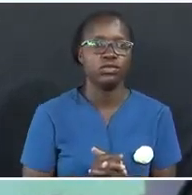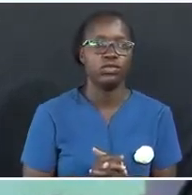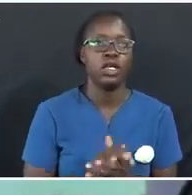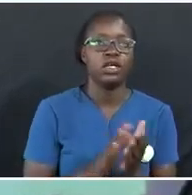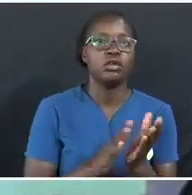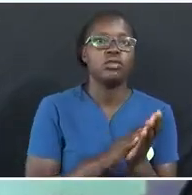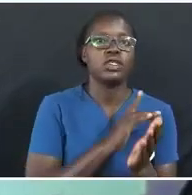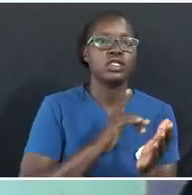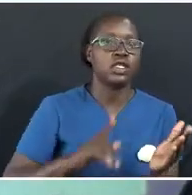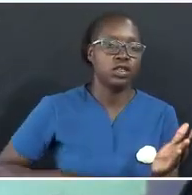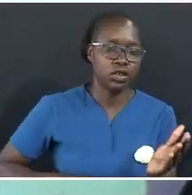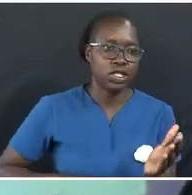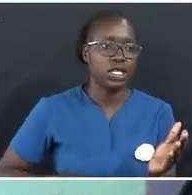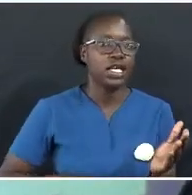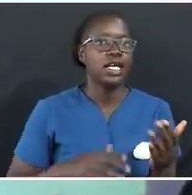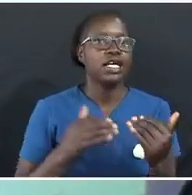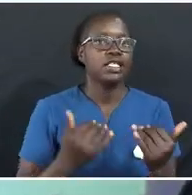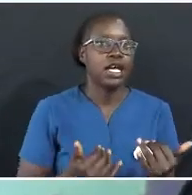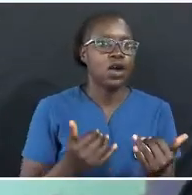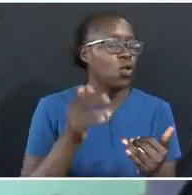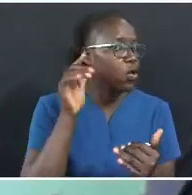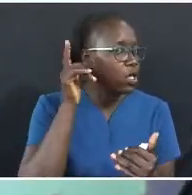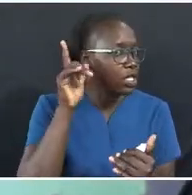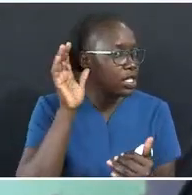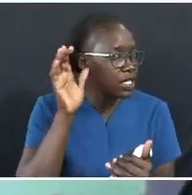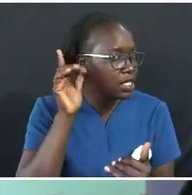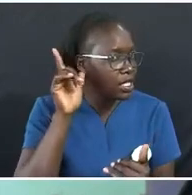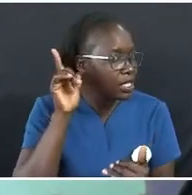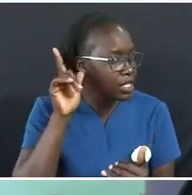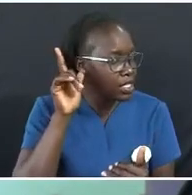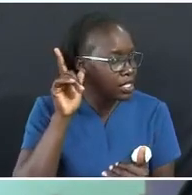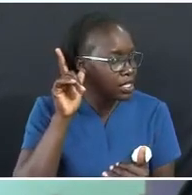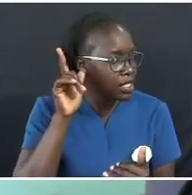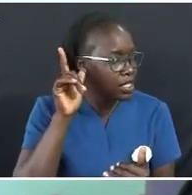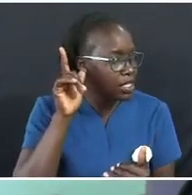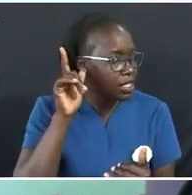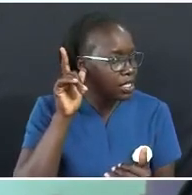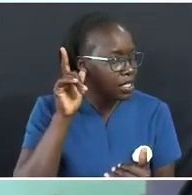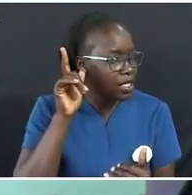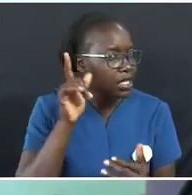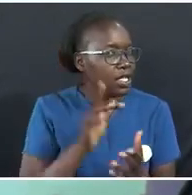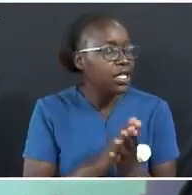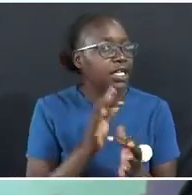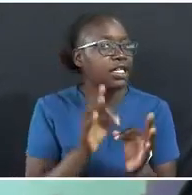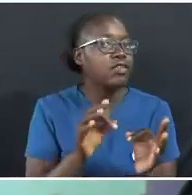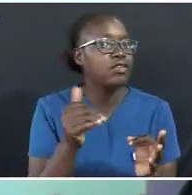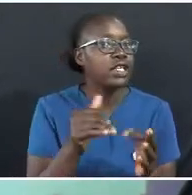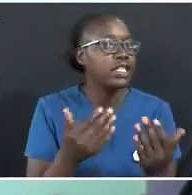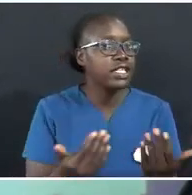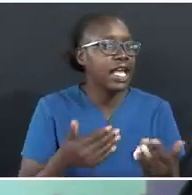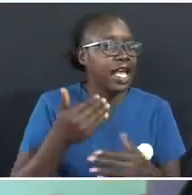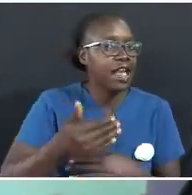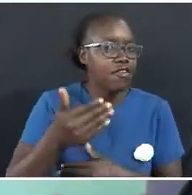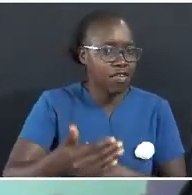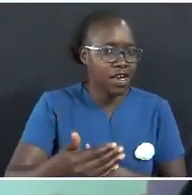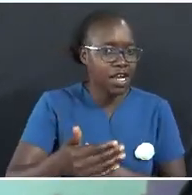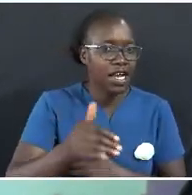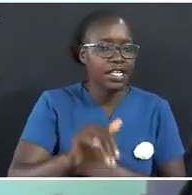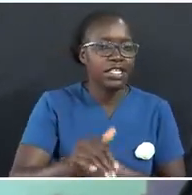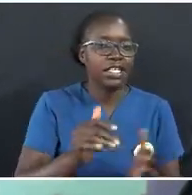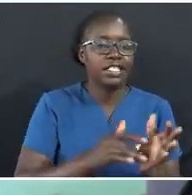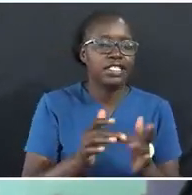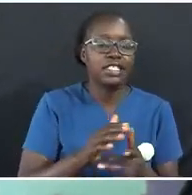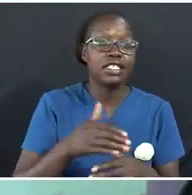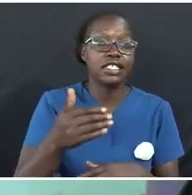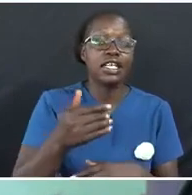God. Now listen. Listen. If there is anything ever that Jesus has